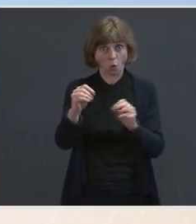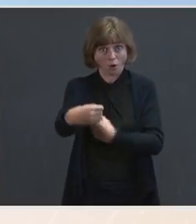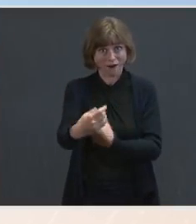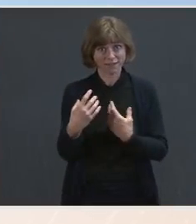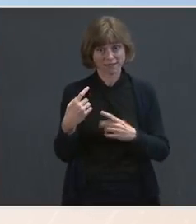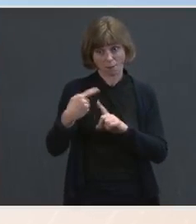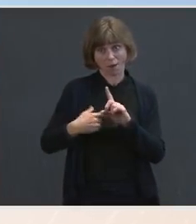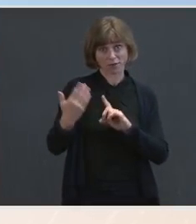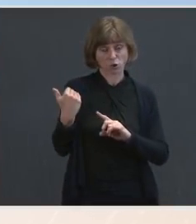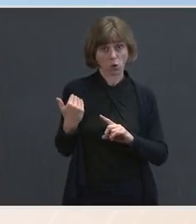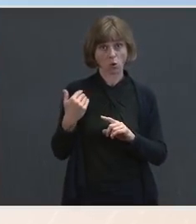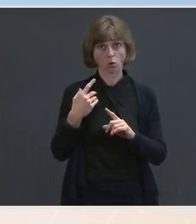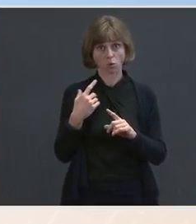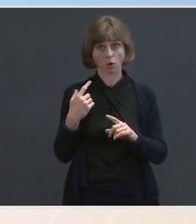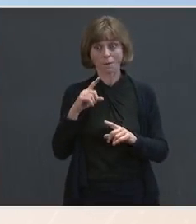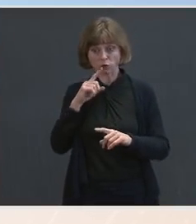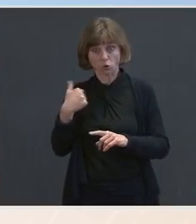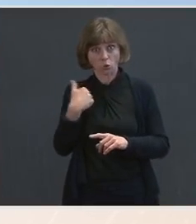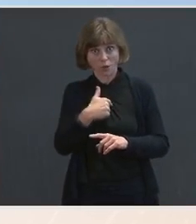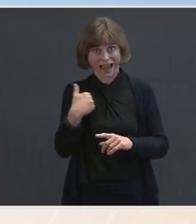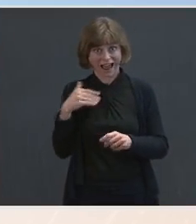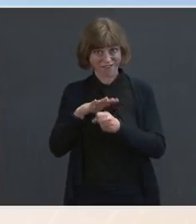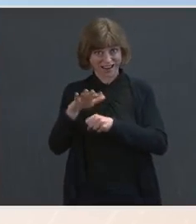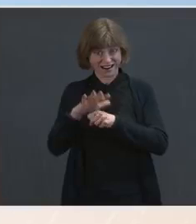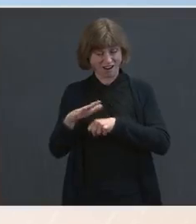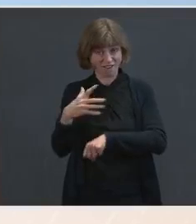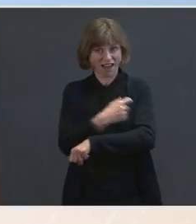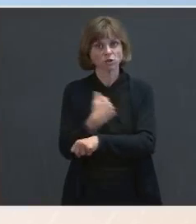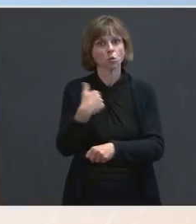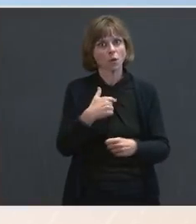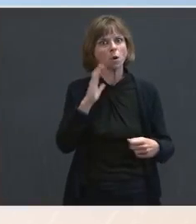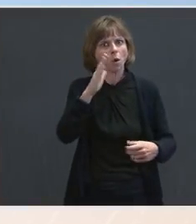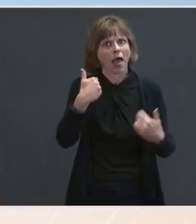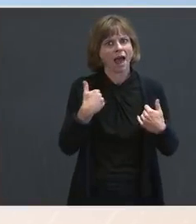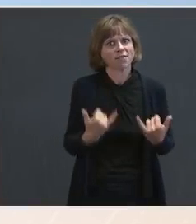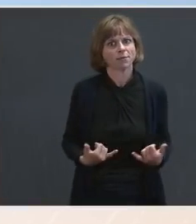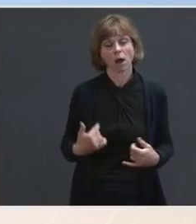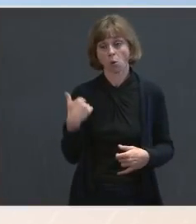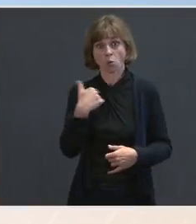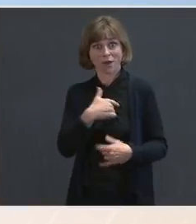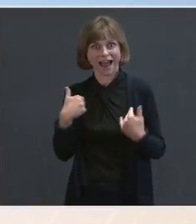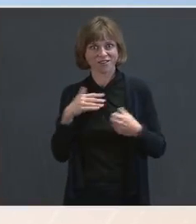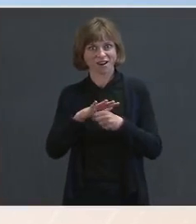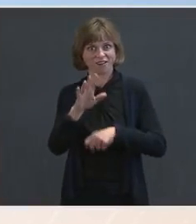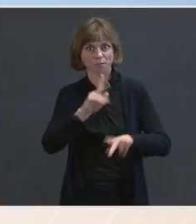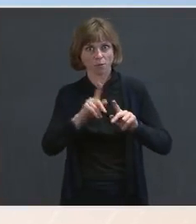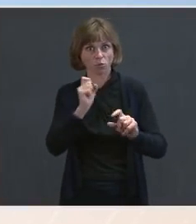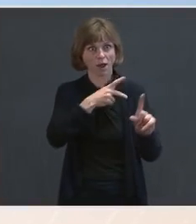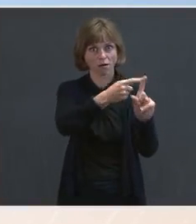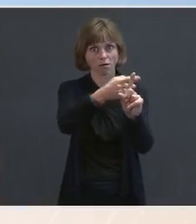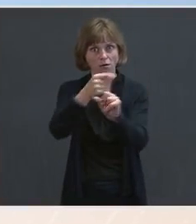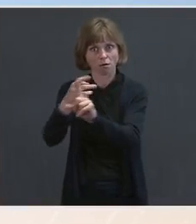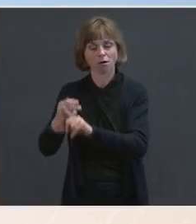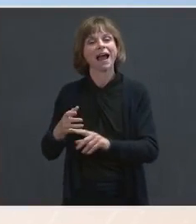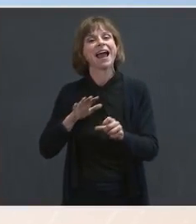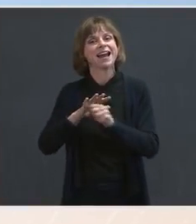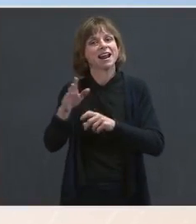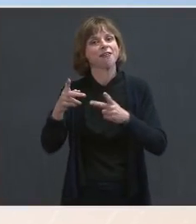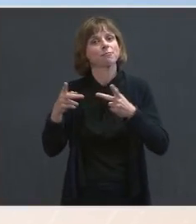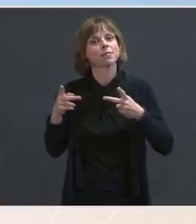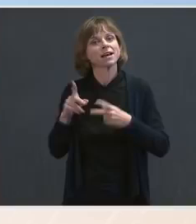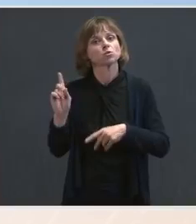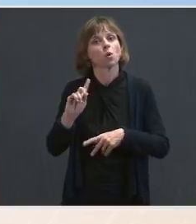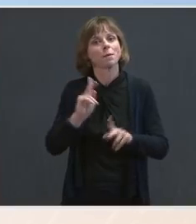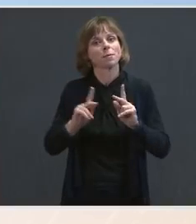enough vaccines. We are going to have them now. We had enough vaccinators and we had enough vaccine locations to get this pandemic